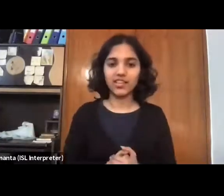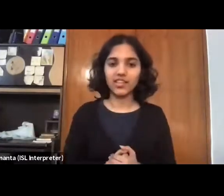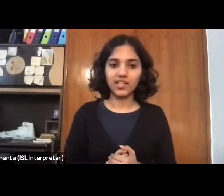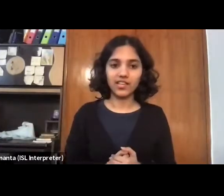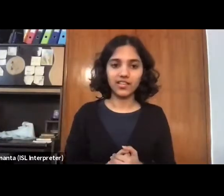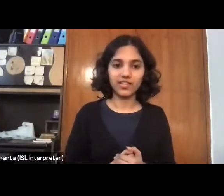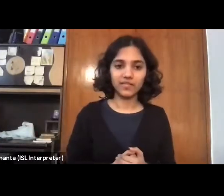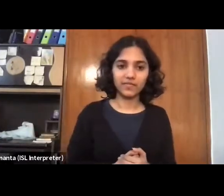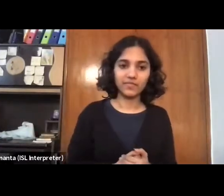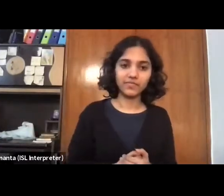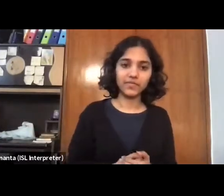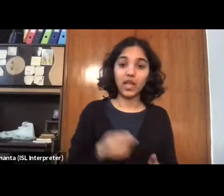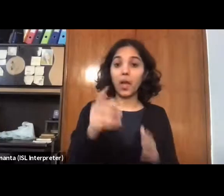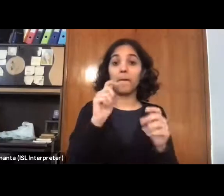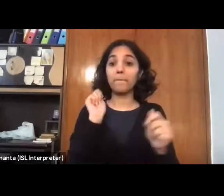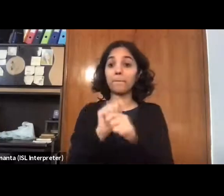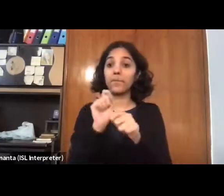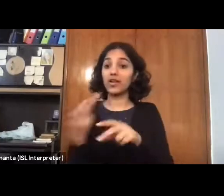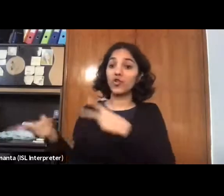say build back better,